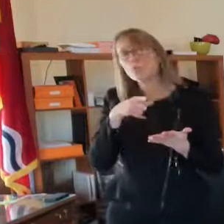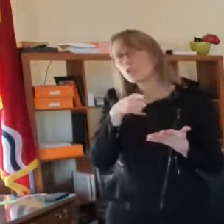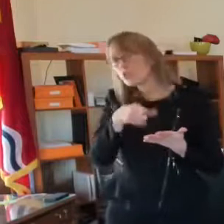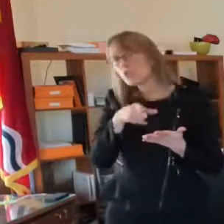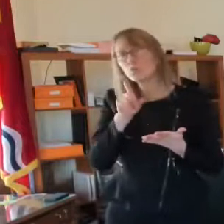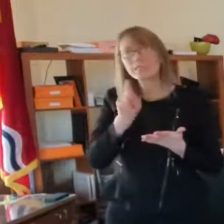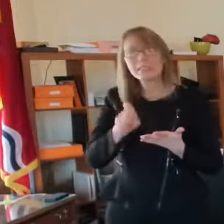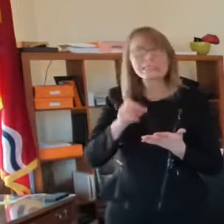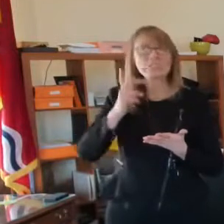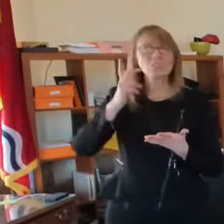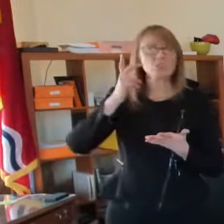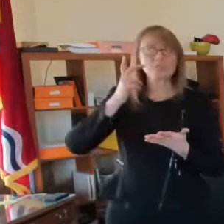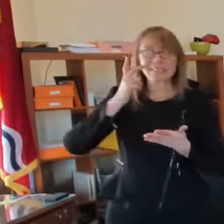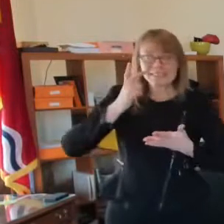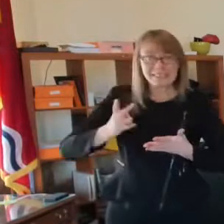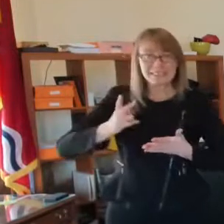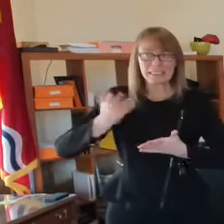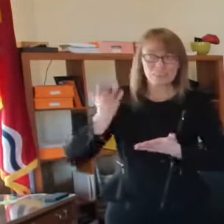to allow